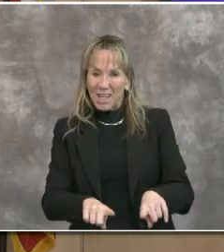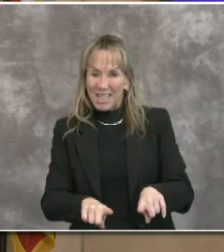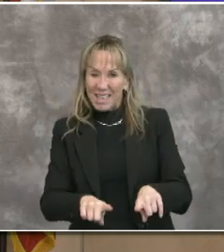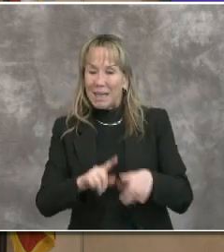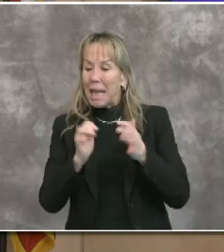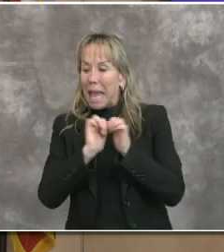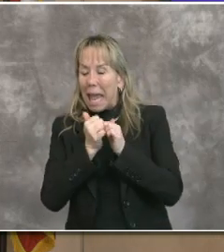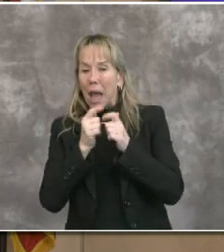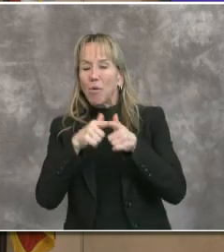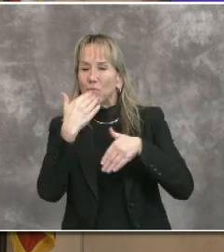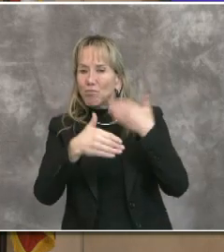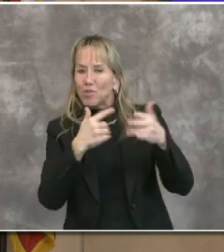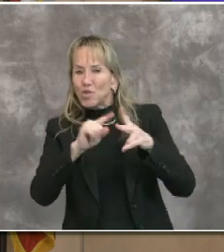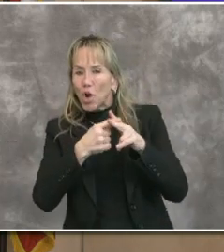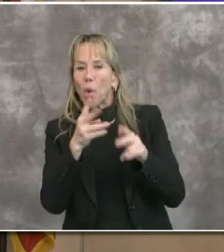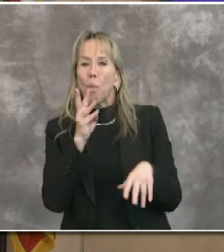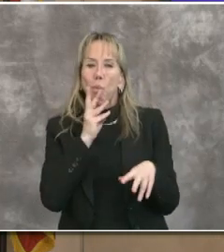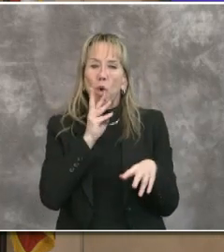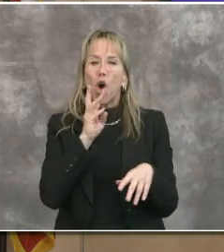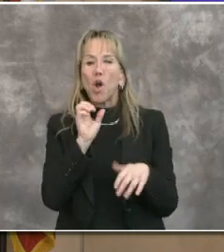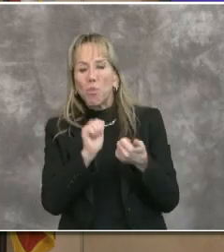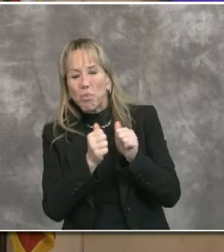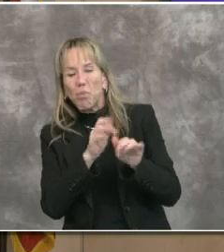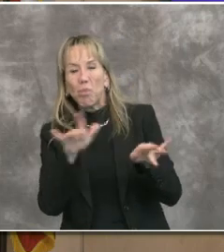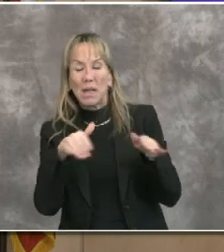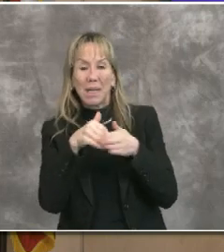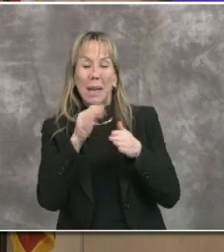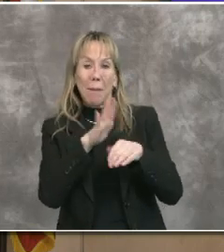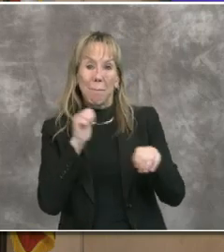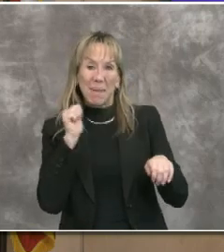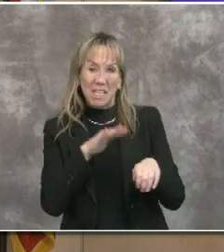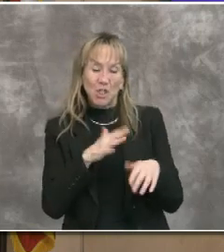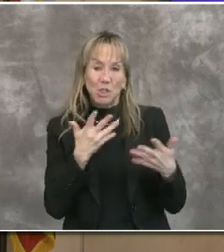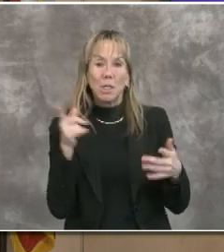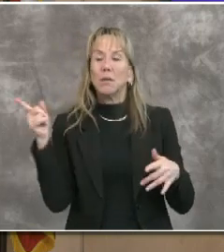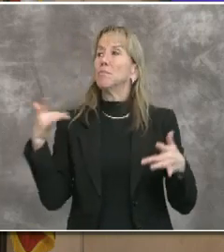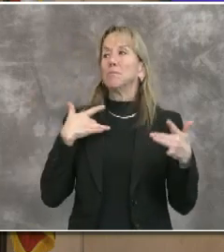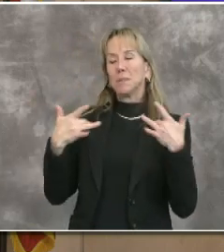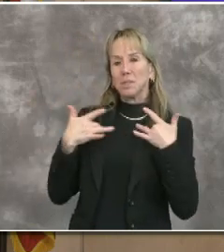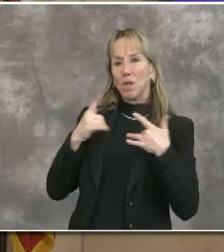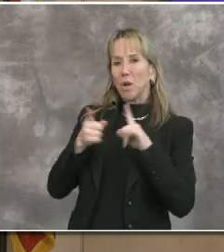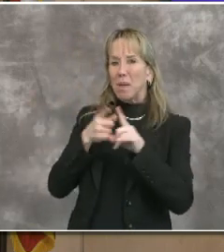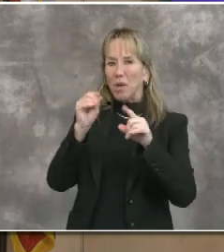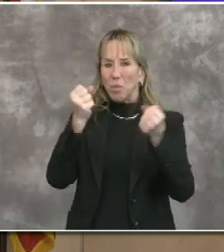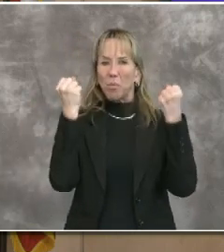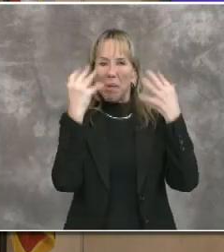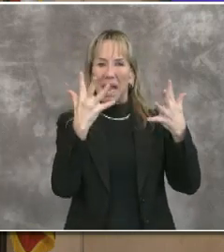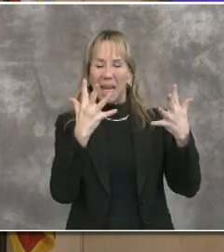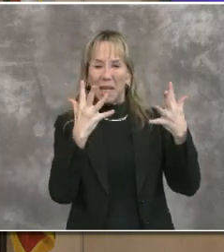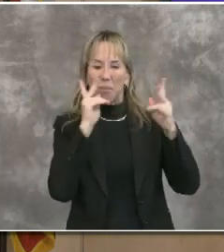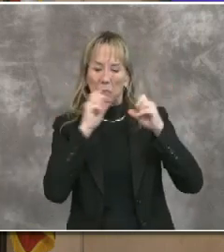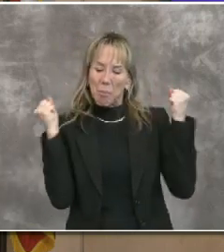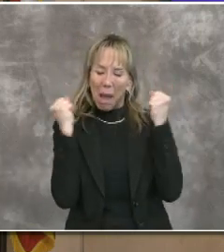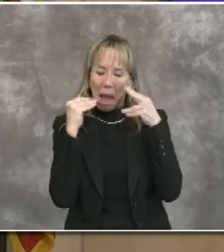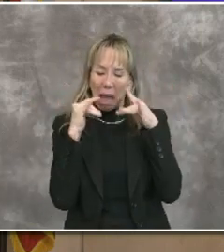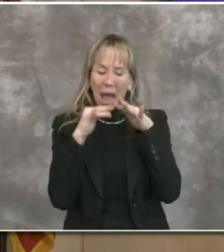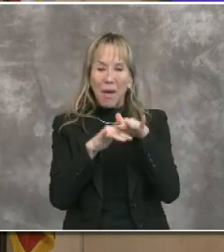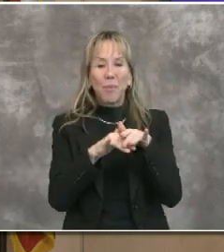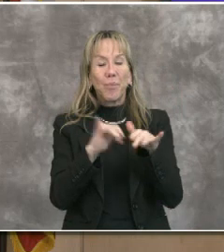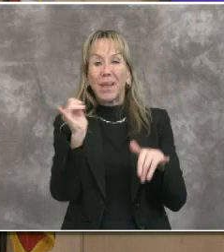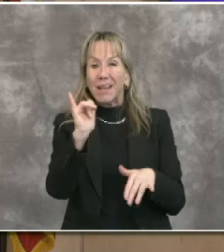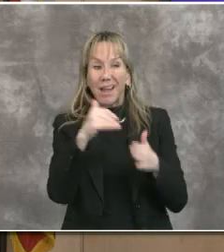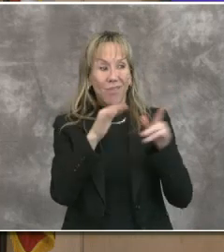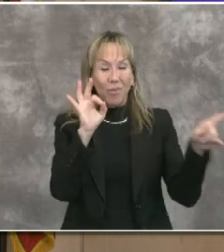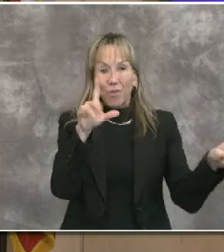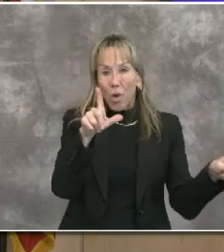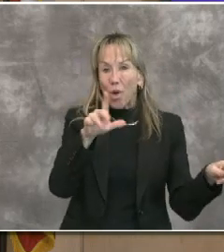water sports at our beaches. They have concerns about overcrowding. They have concerns about things like we've seen in Florida and other places. And so we